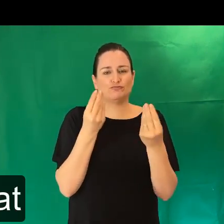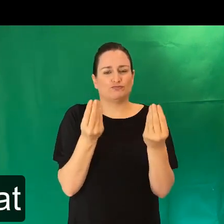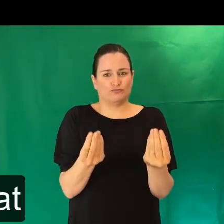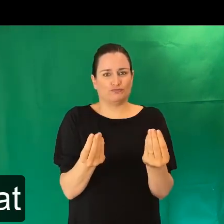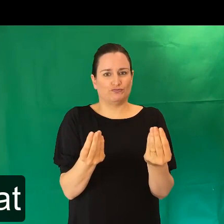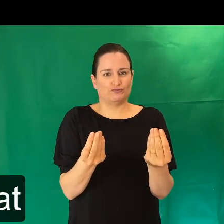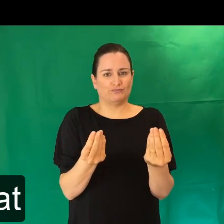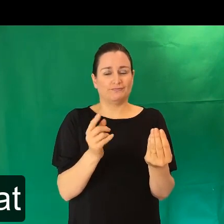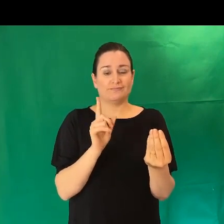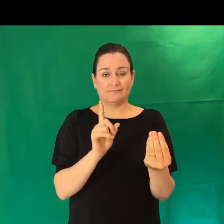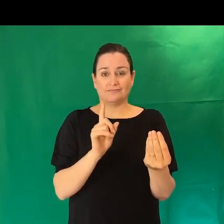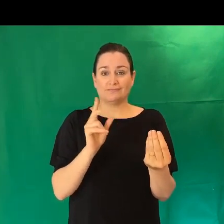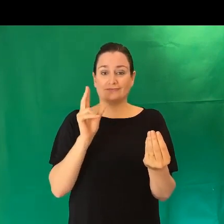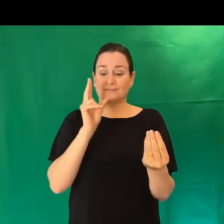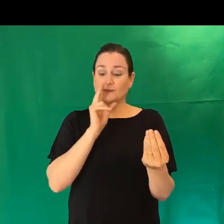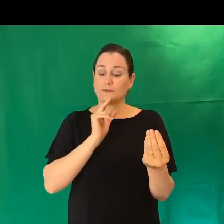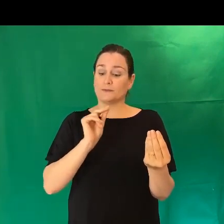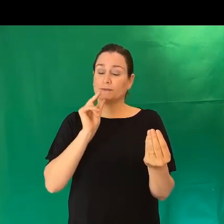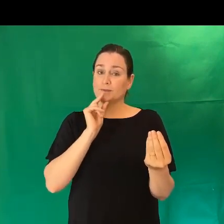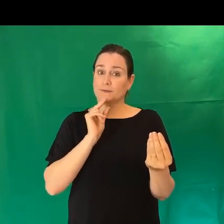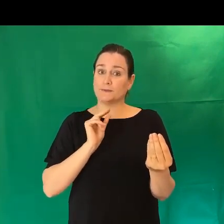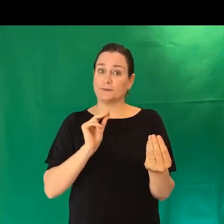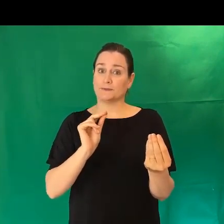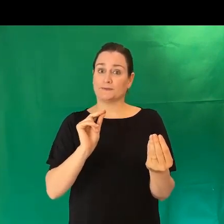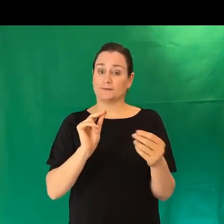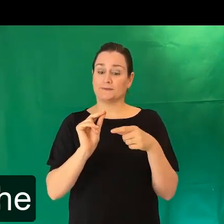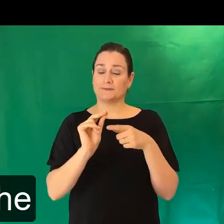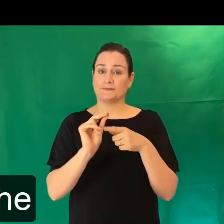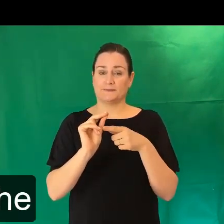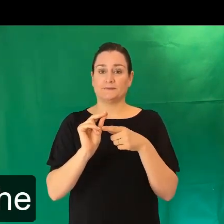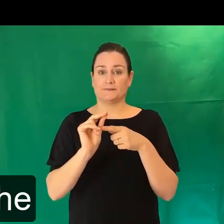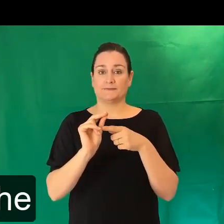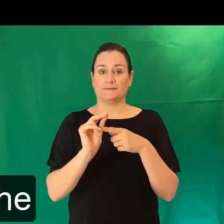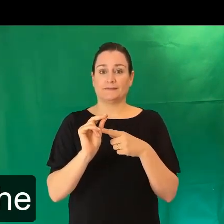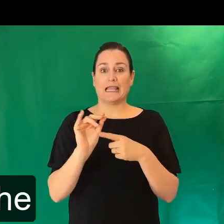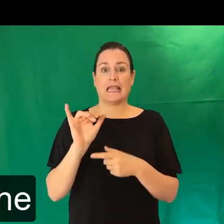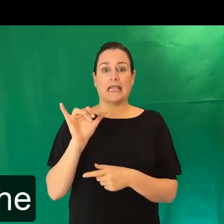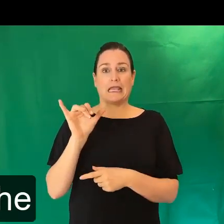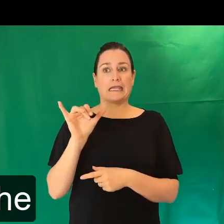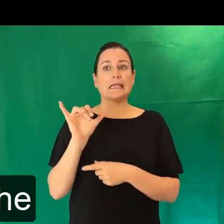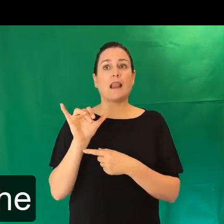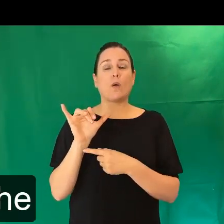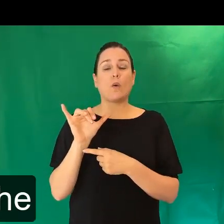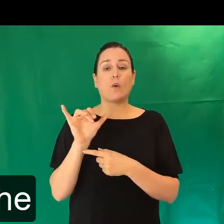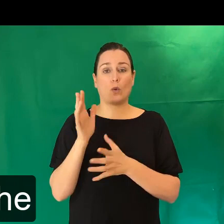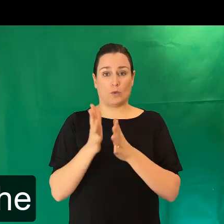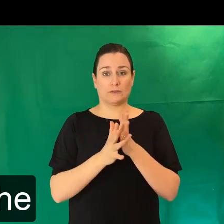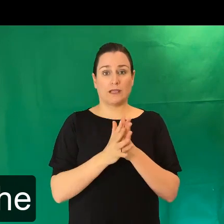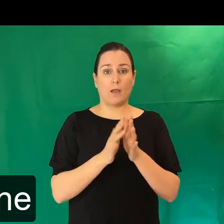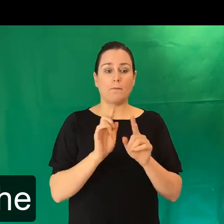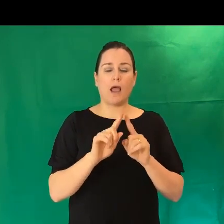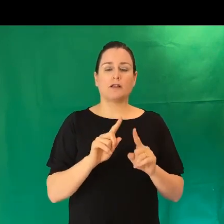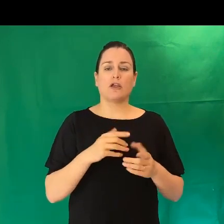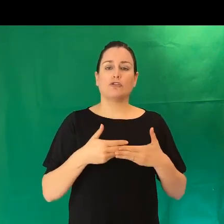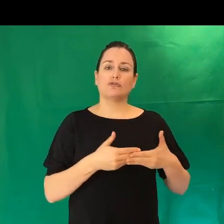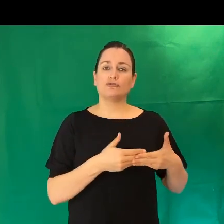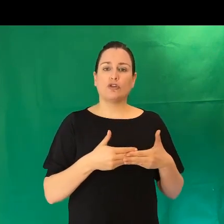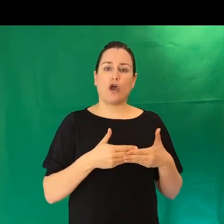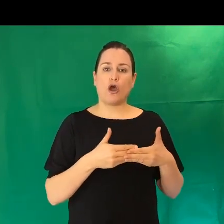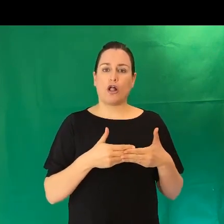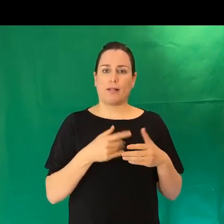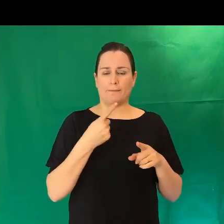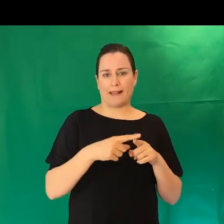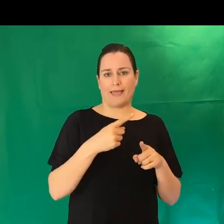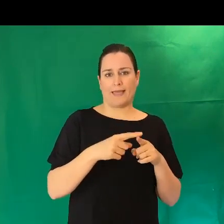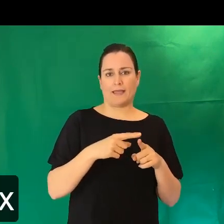And here we see that what is spoken is the adjective yellow, what is signed is doll play, giving the full